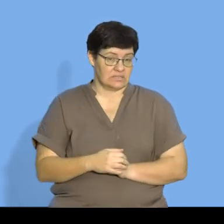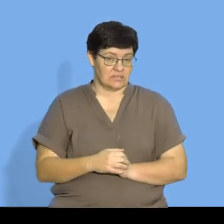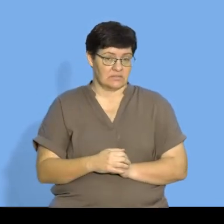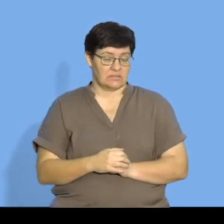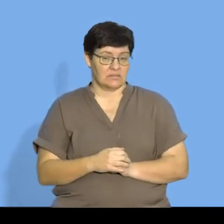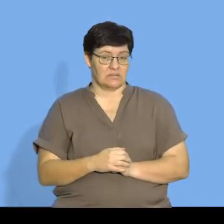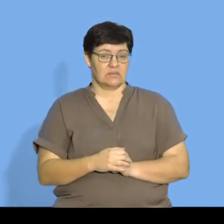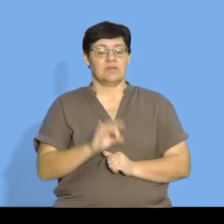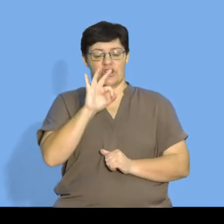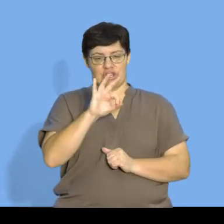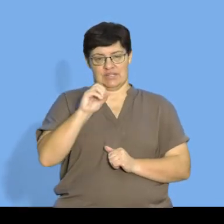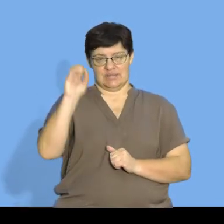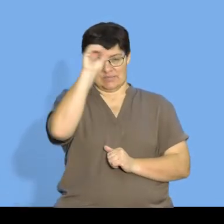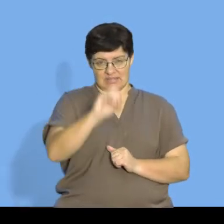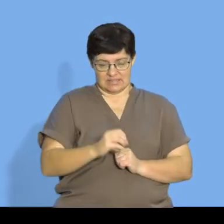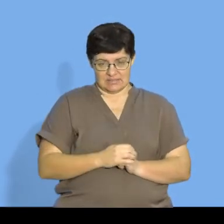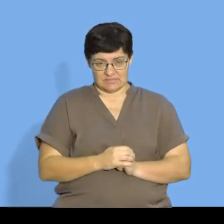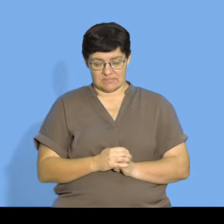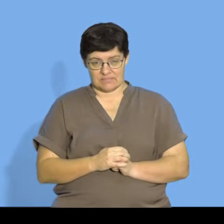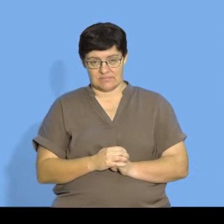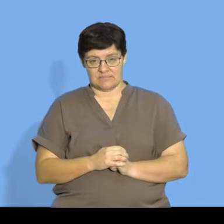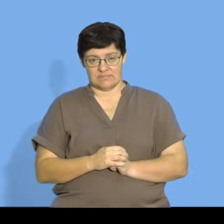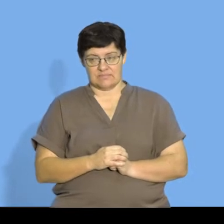know that that is the 30%.